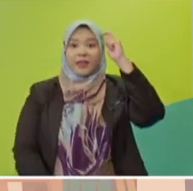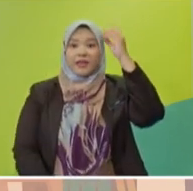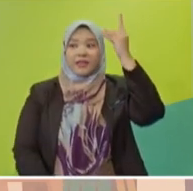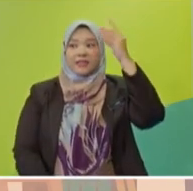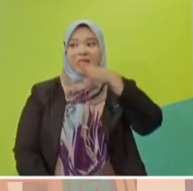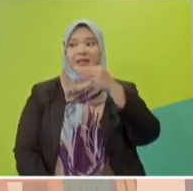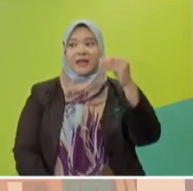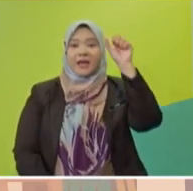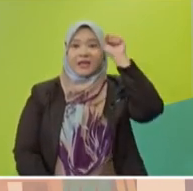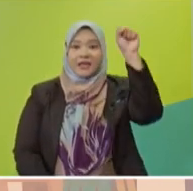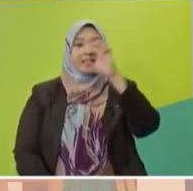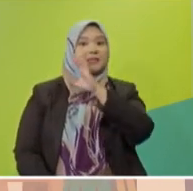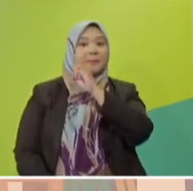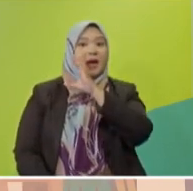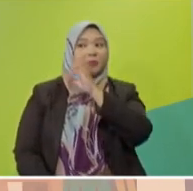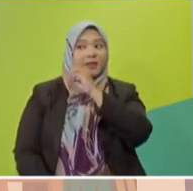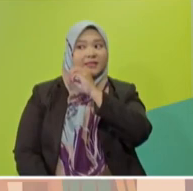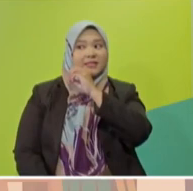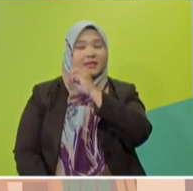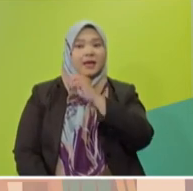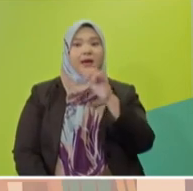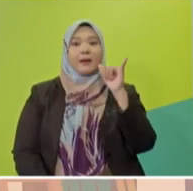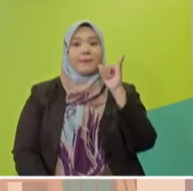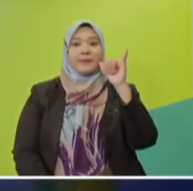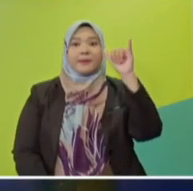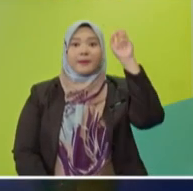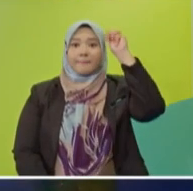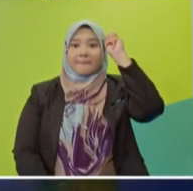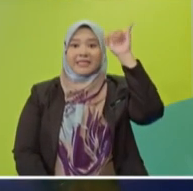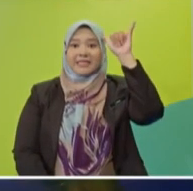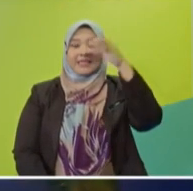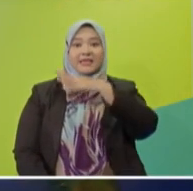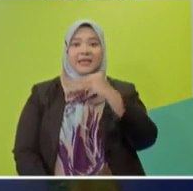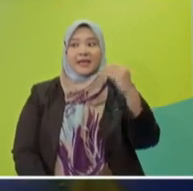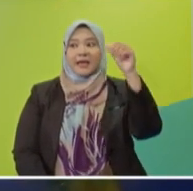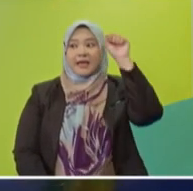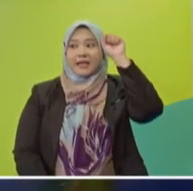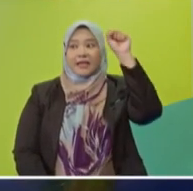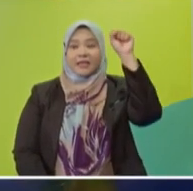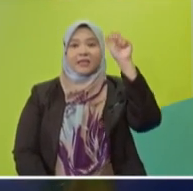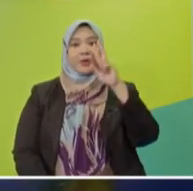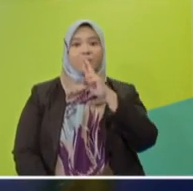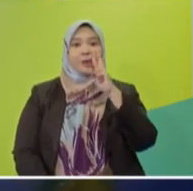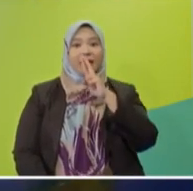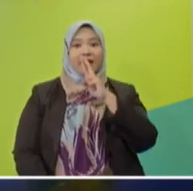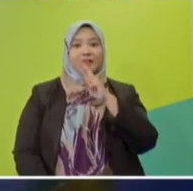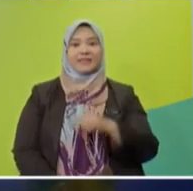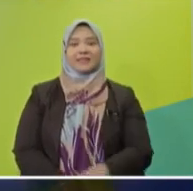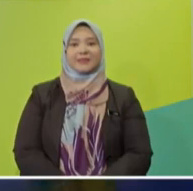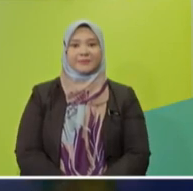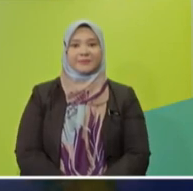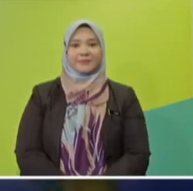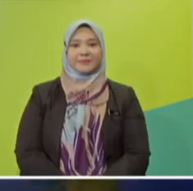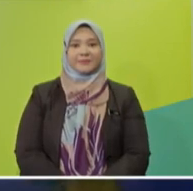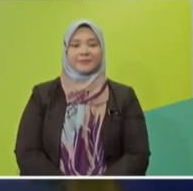Pet show, look at all the pets. Yay! Well done. Good job. Good job. Okay, can we